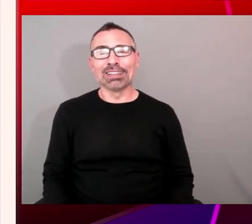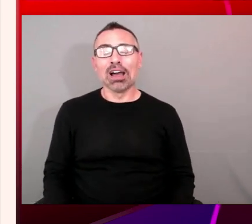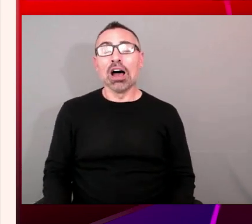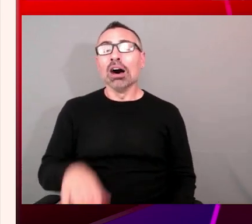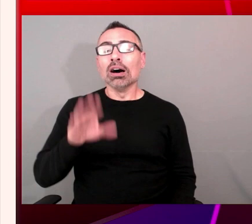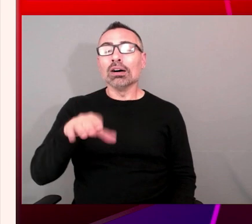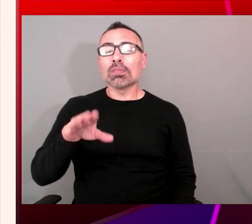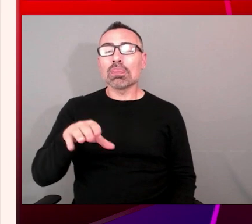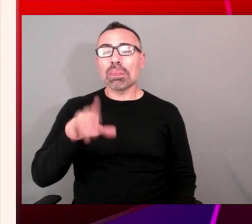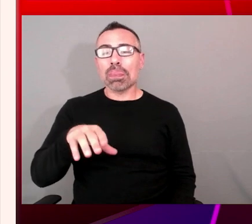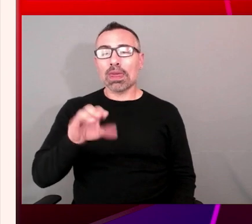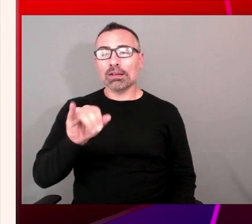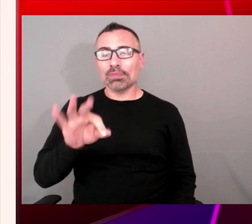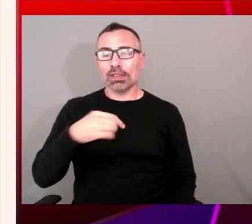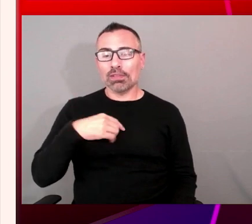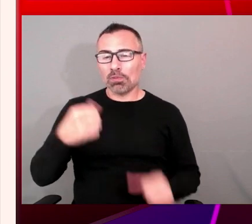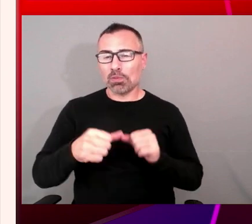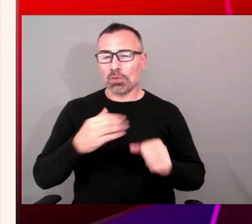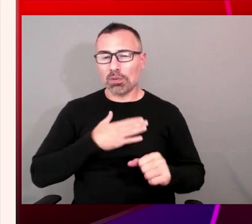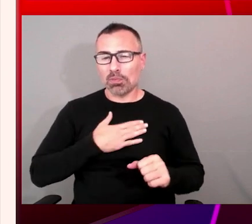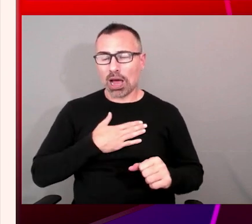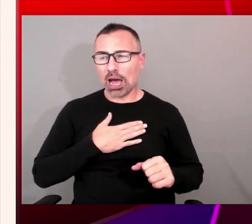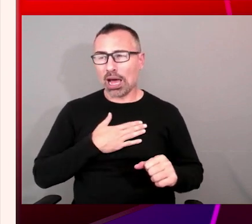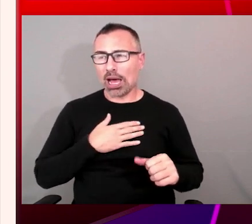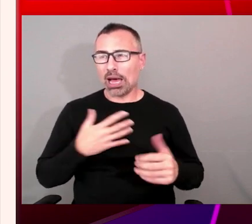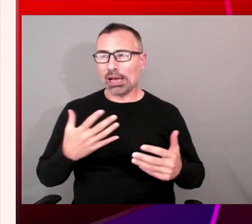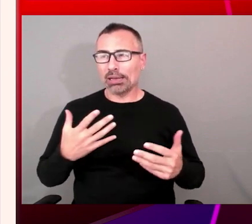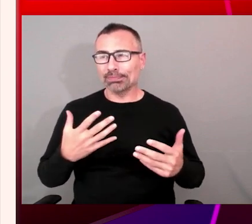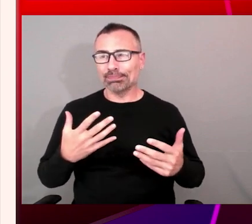I'm remembering my biology correctly.